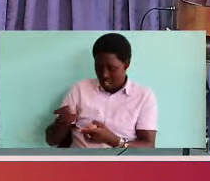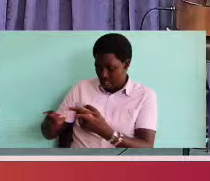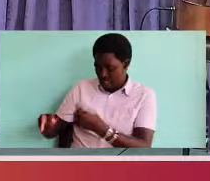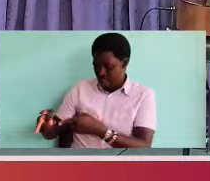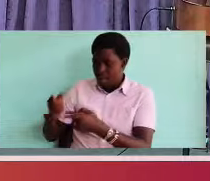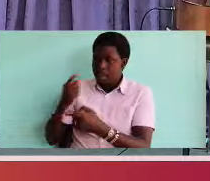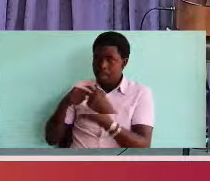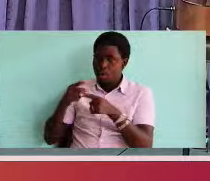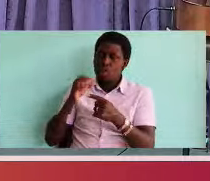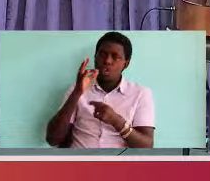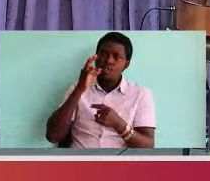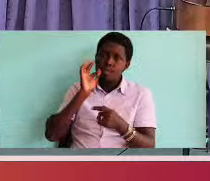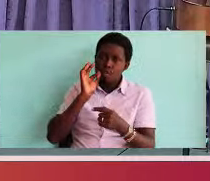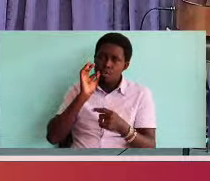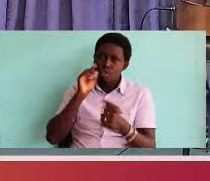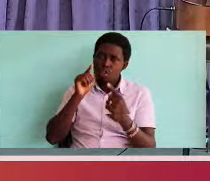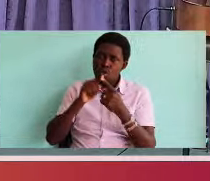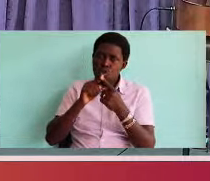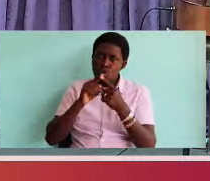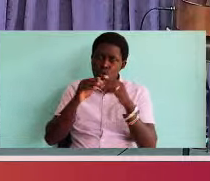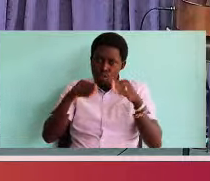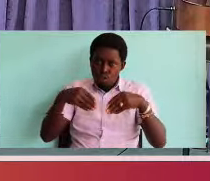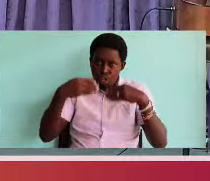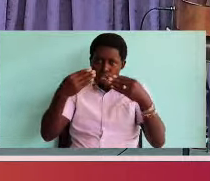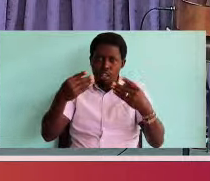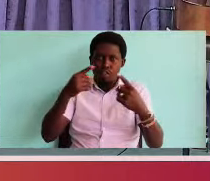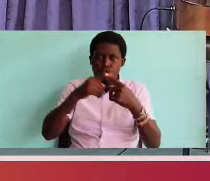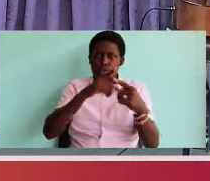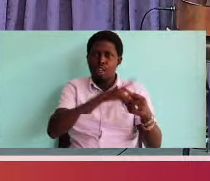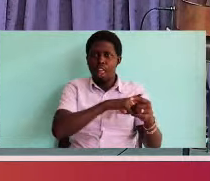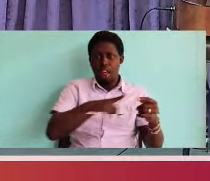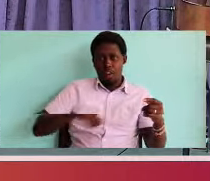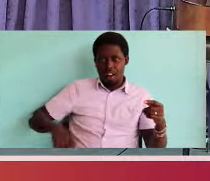soil as an offering to the Lord.